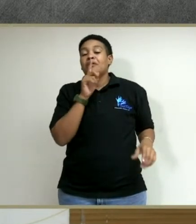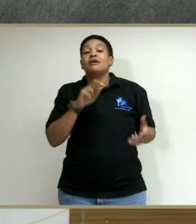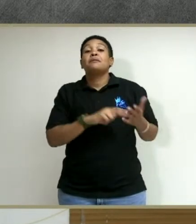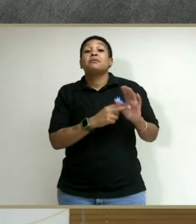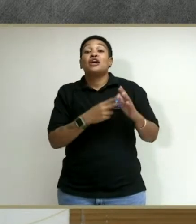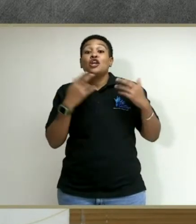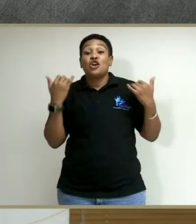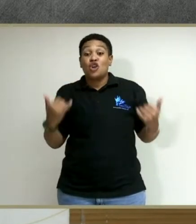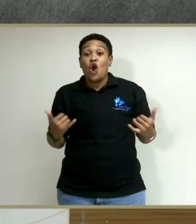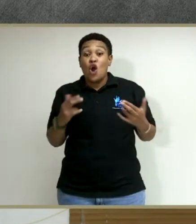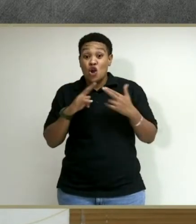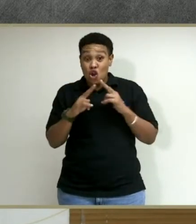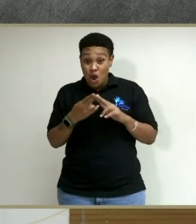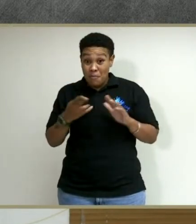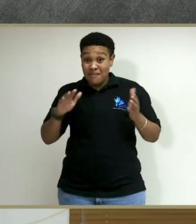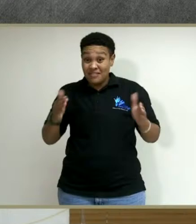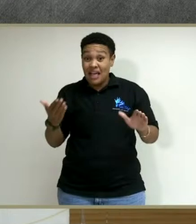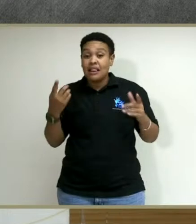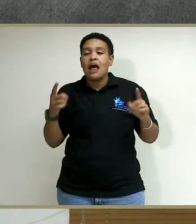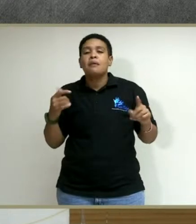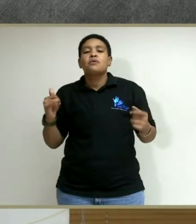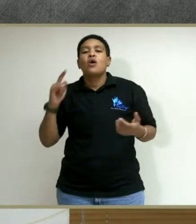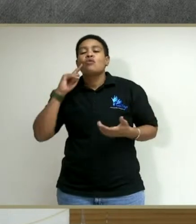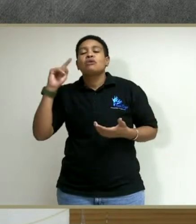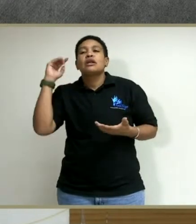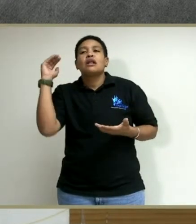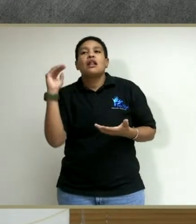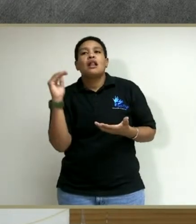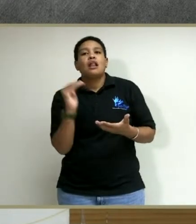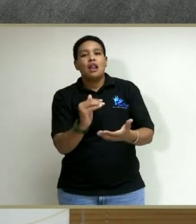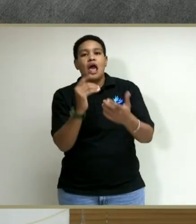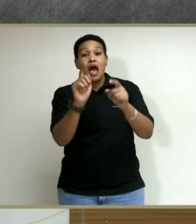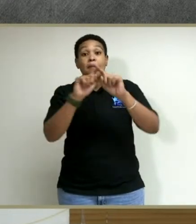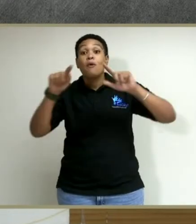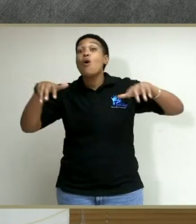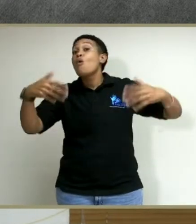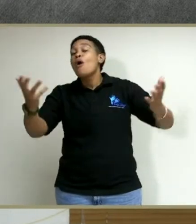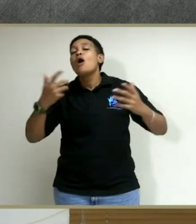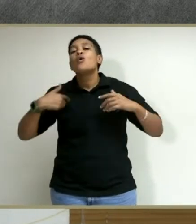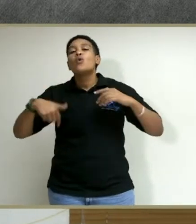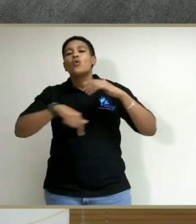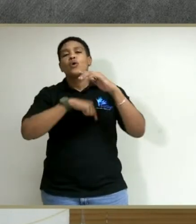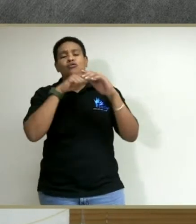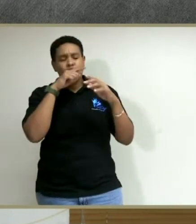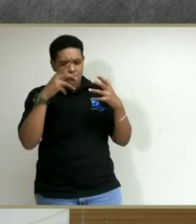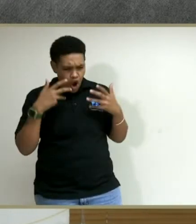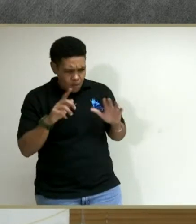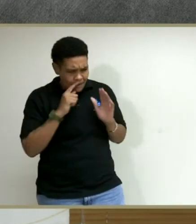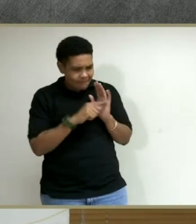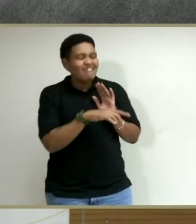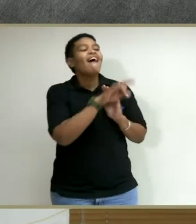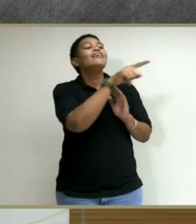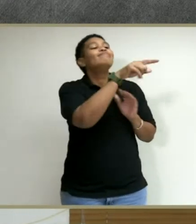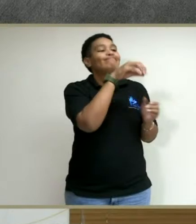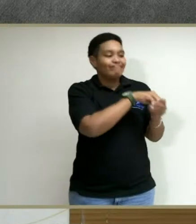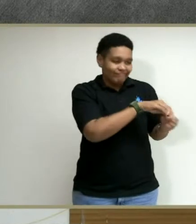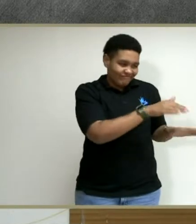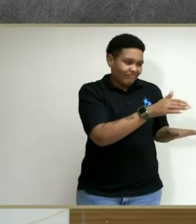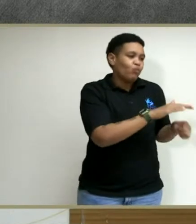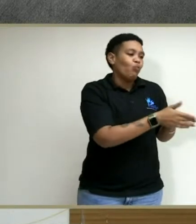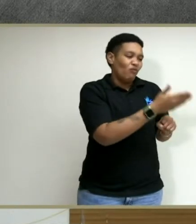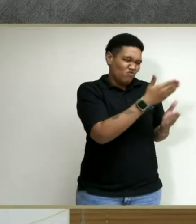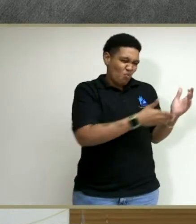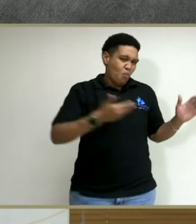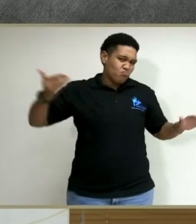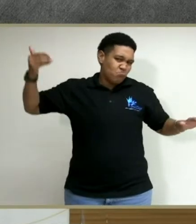happening now are slowly decreasing. But it is that we are completing the investigation of some of the